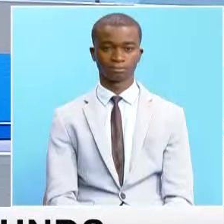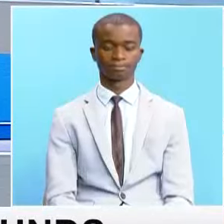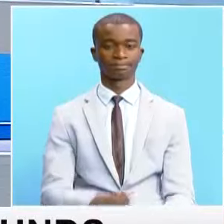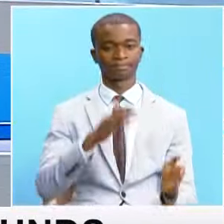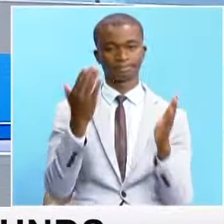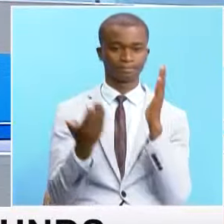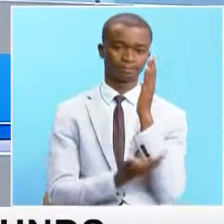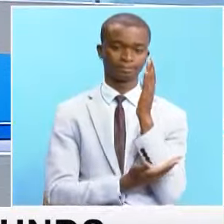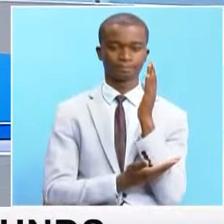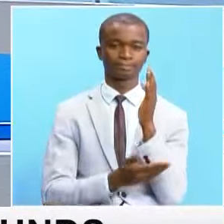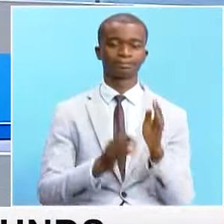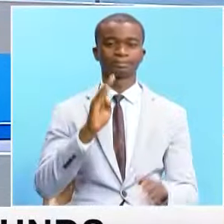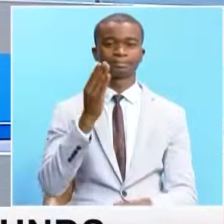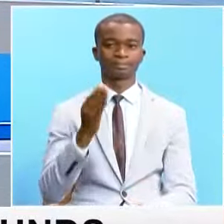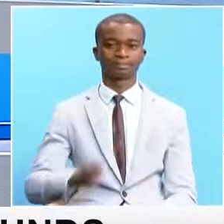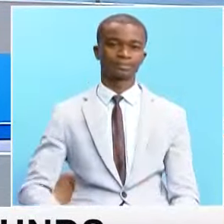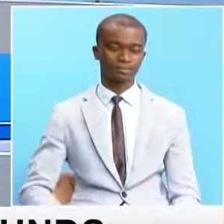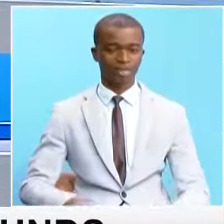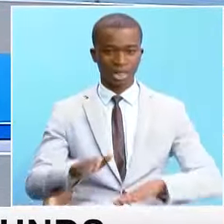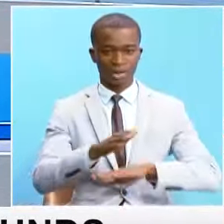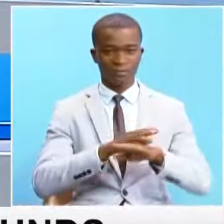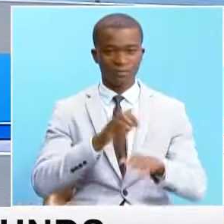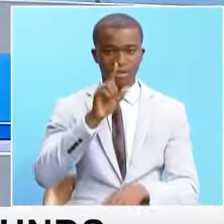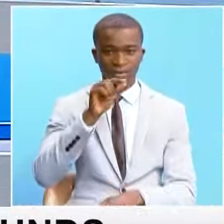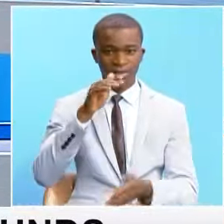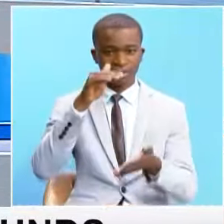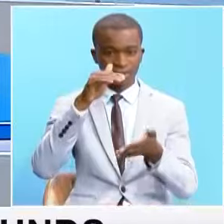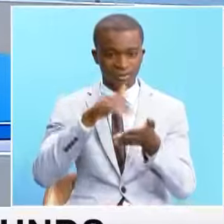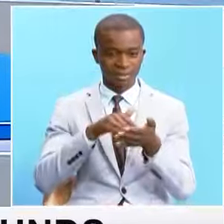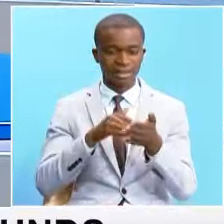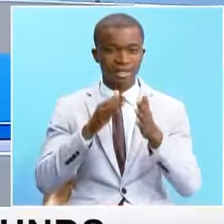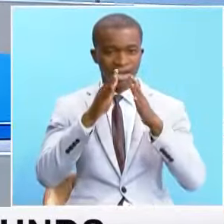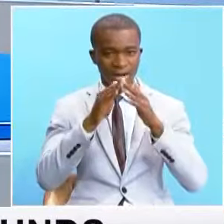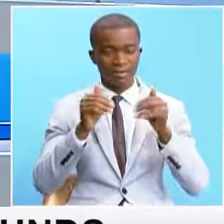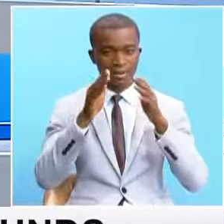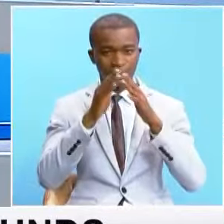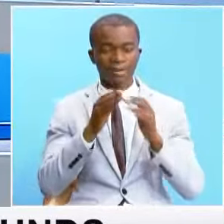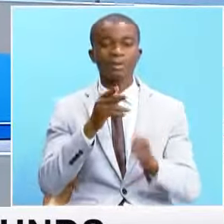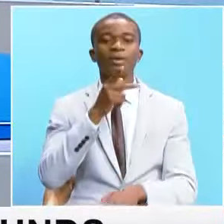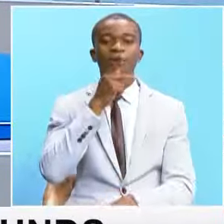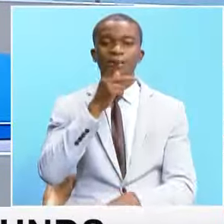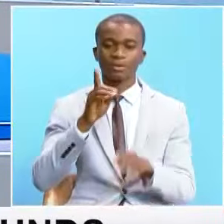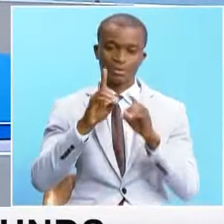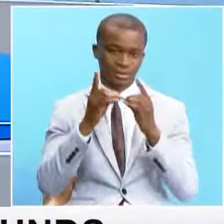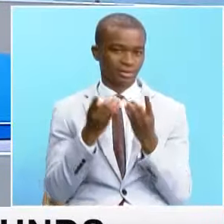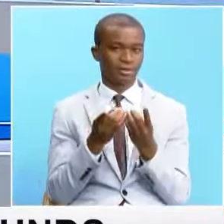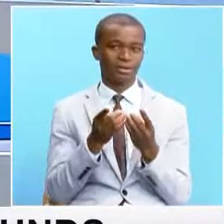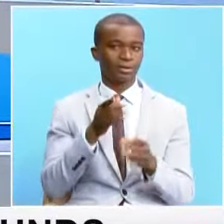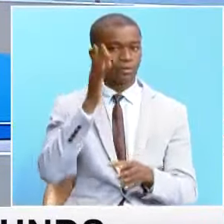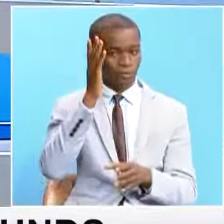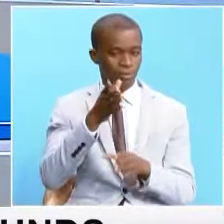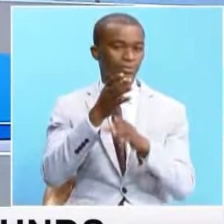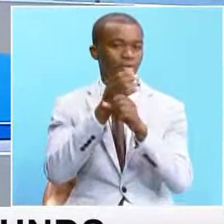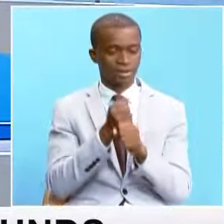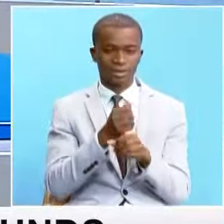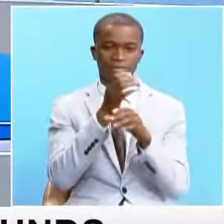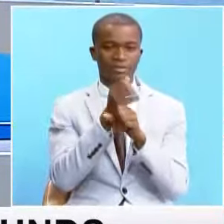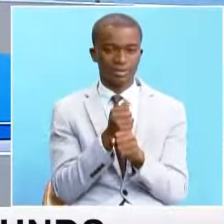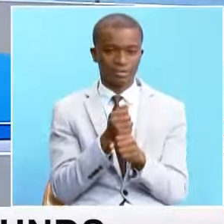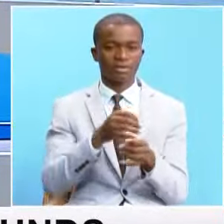Welcome back. Over 20,000 households in Kalomo District are earmarked to receive emergency cash transfer funds